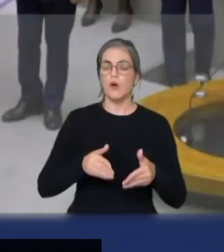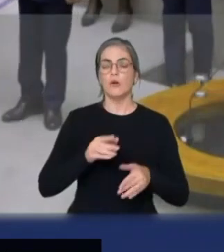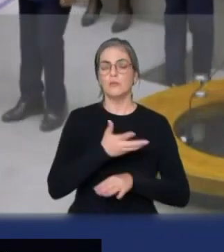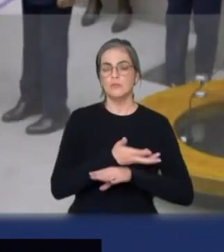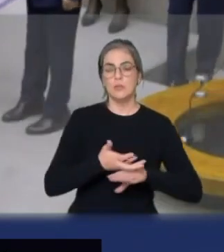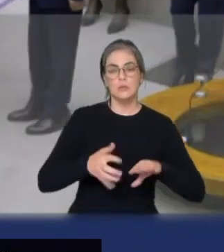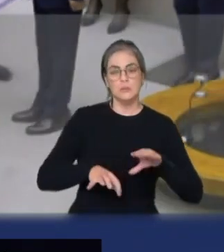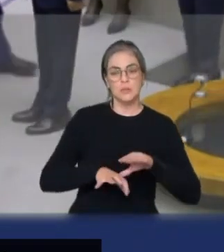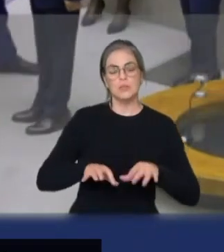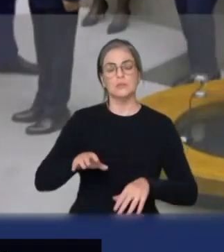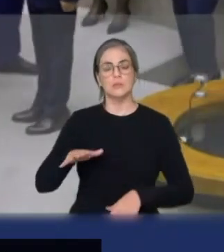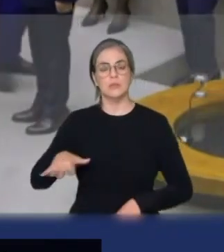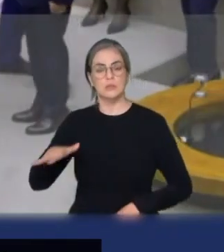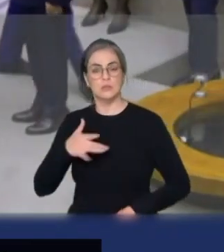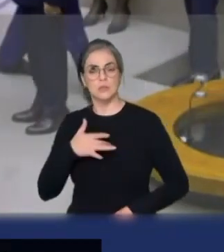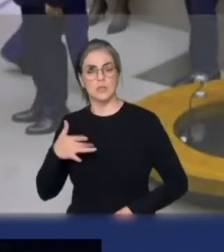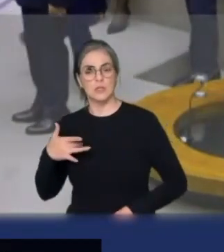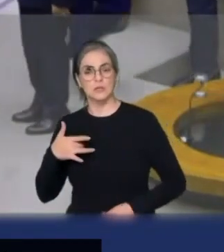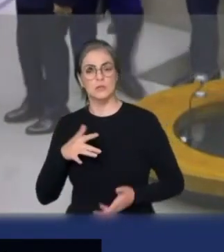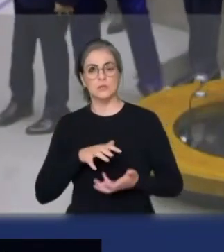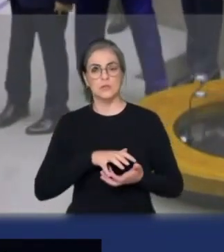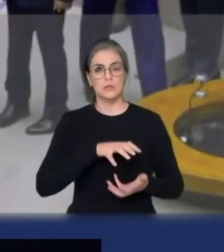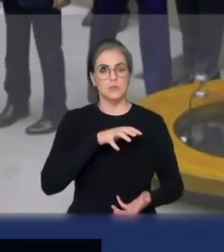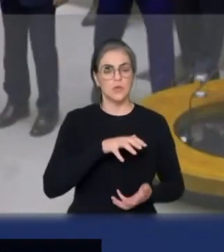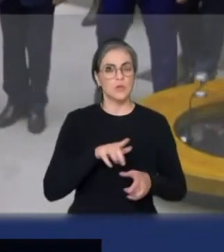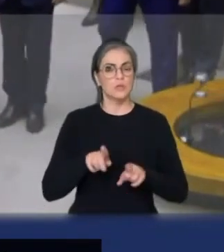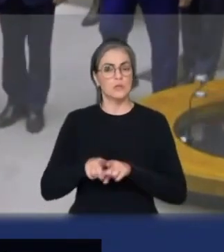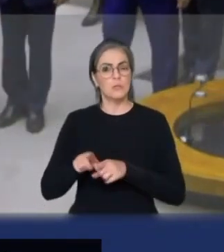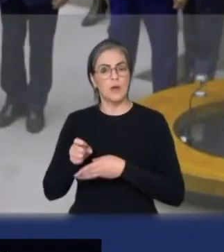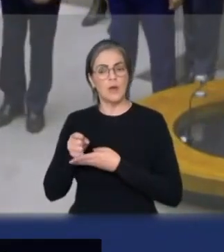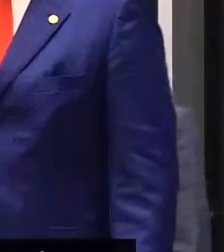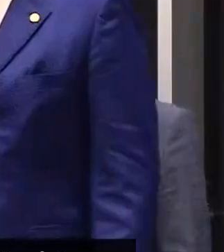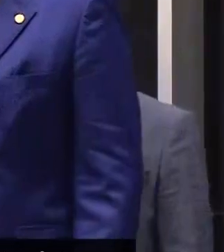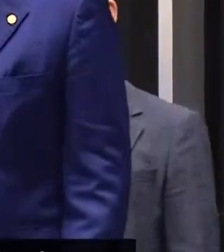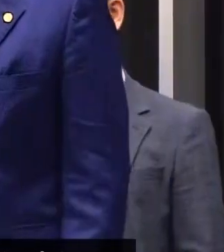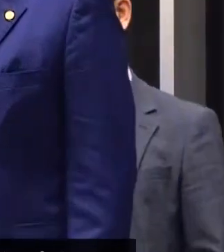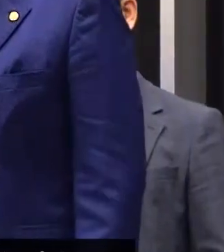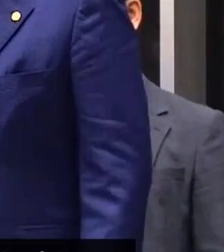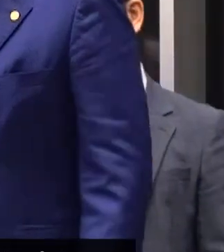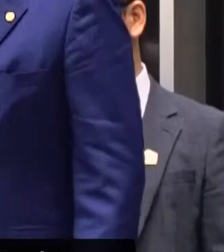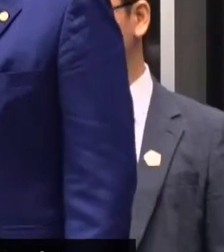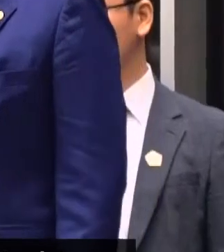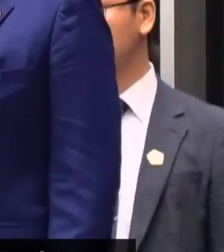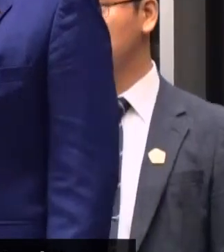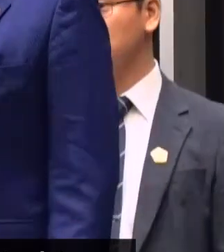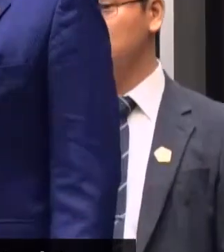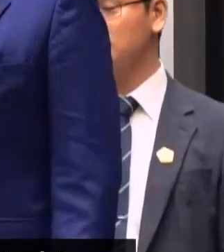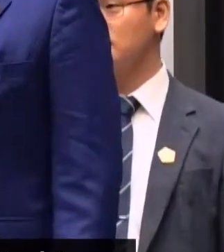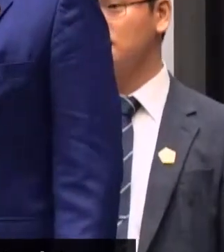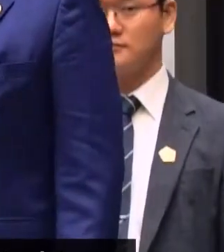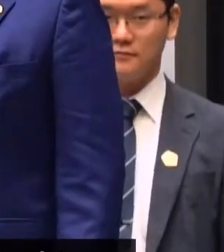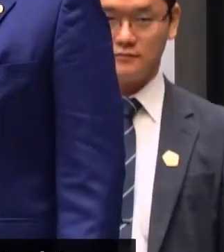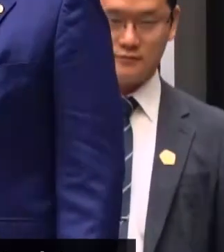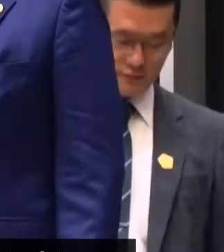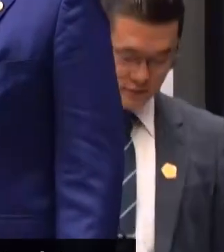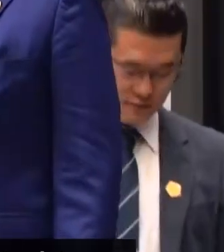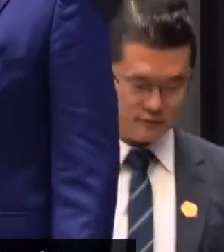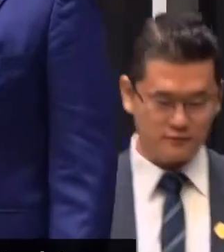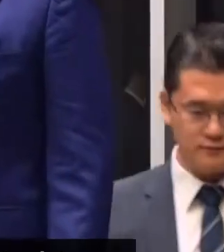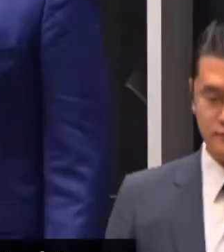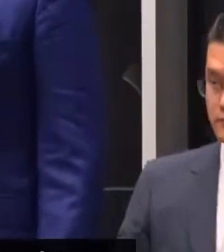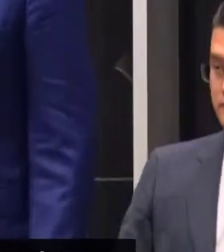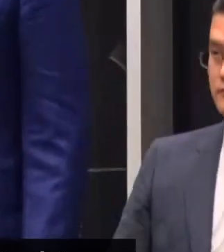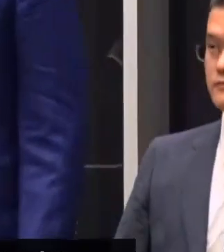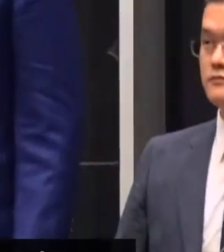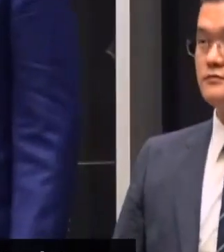trabalho que recebeu a admiração do povo brasileiro. A mesa para receber a medalha da Igreja de Deus